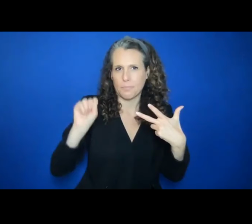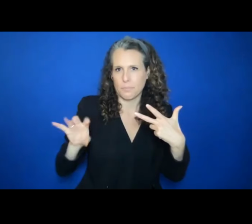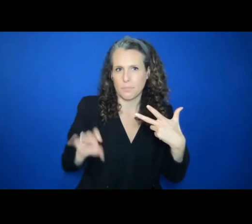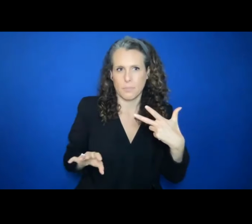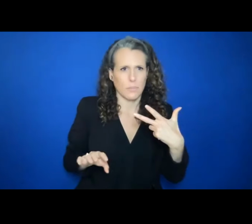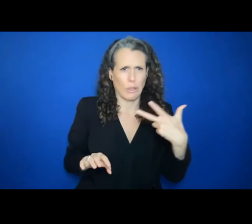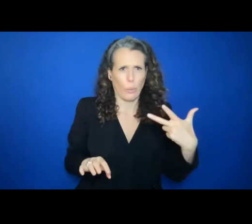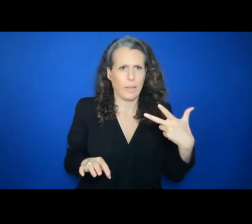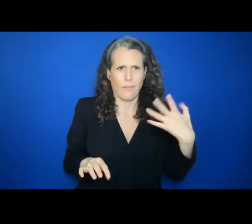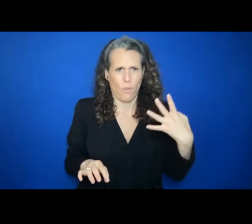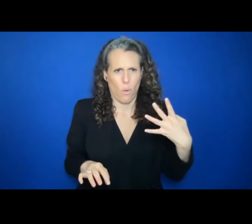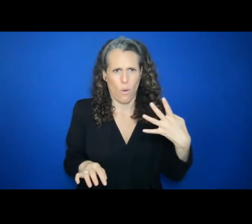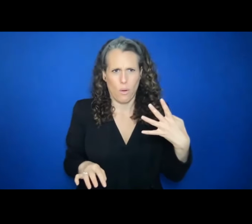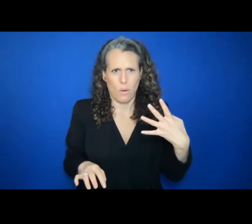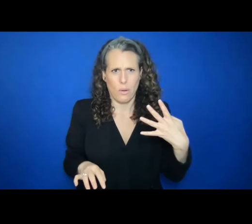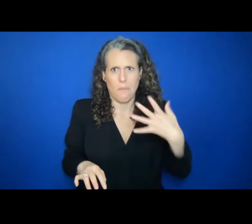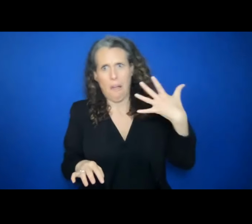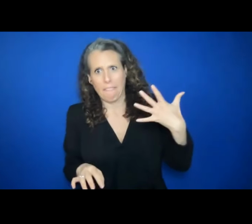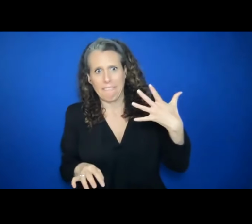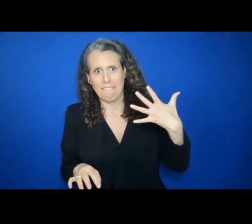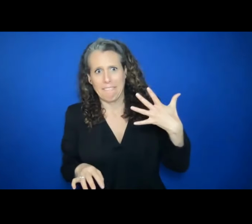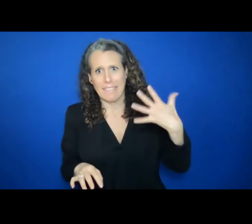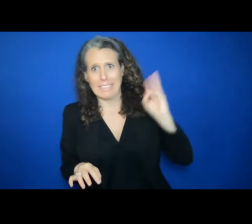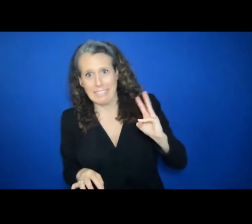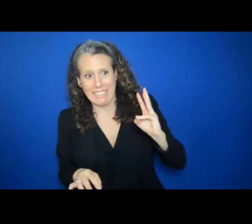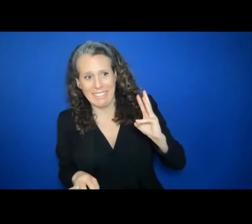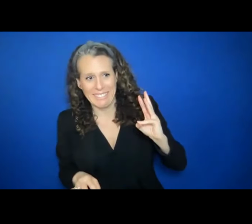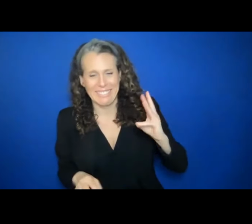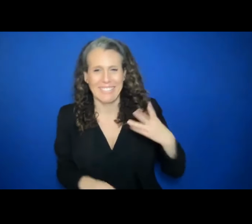Say 3, 4, or more.